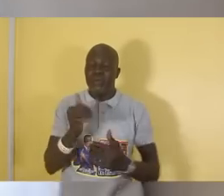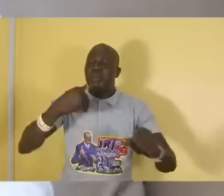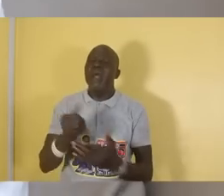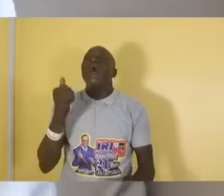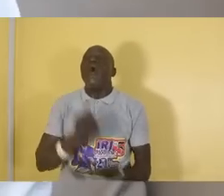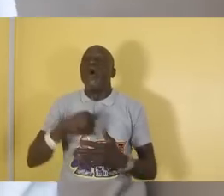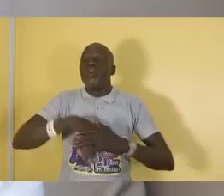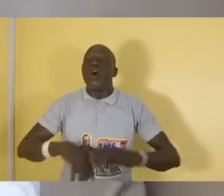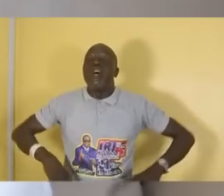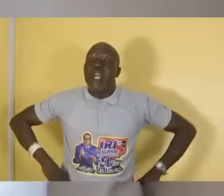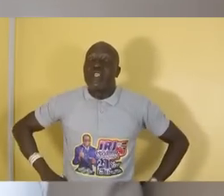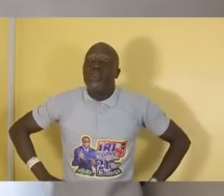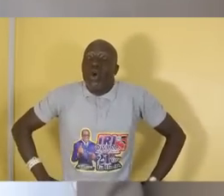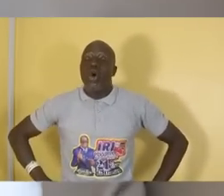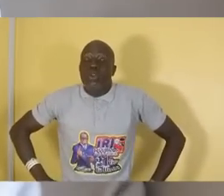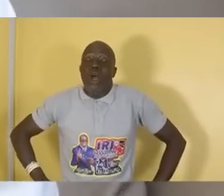this. Oh, yeah.